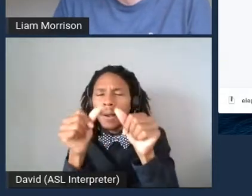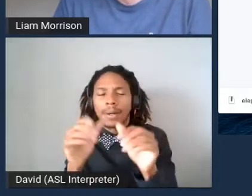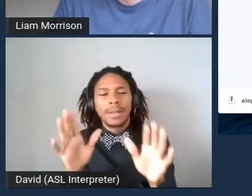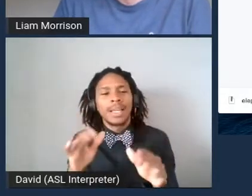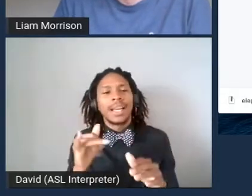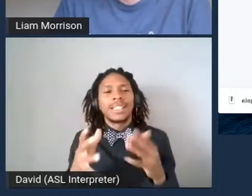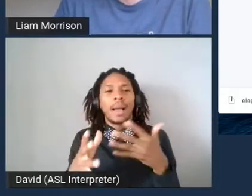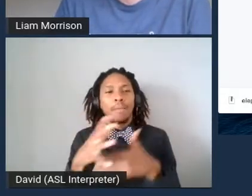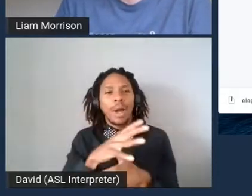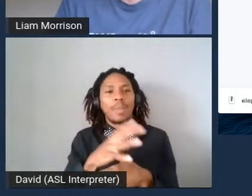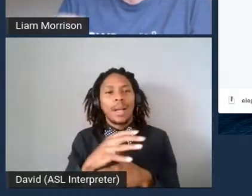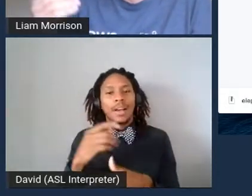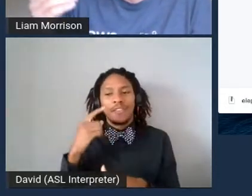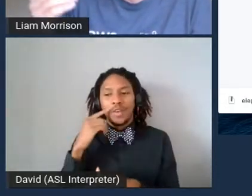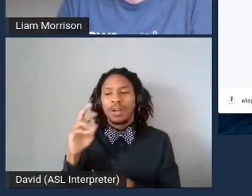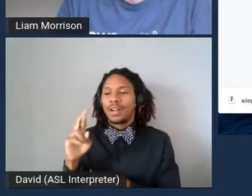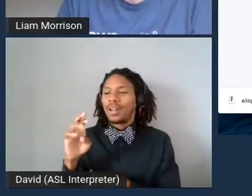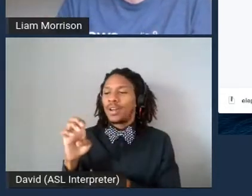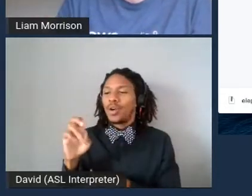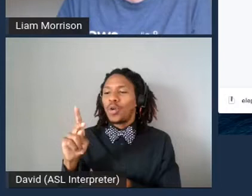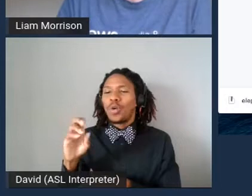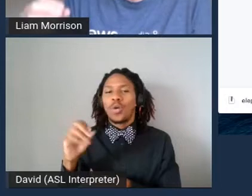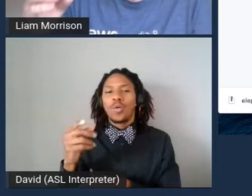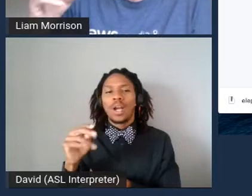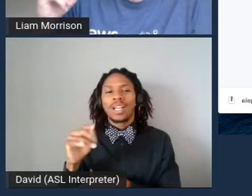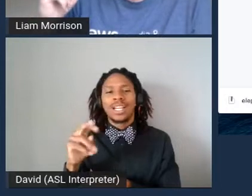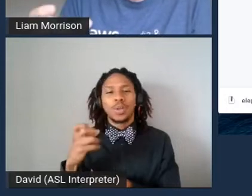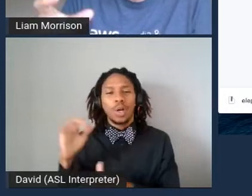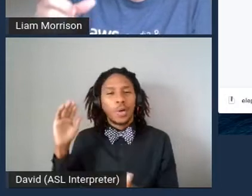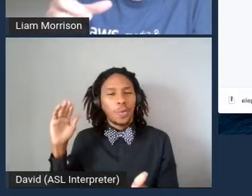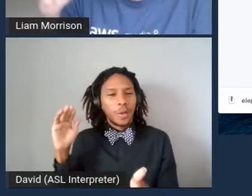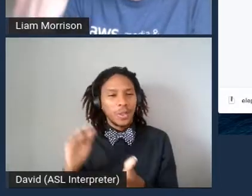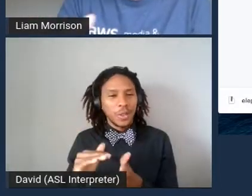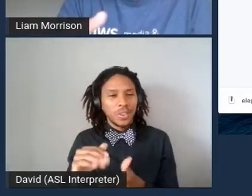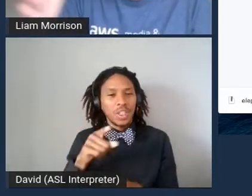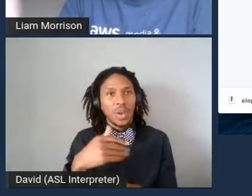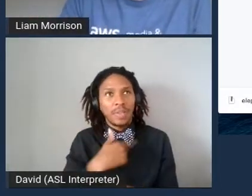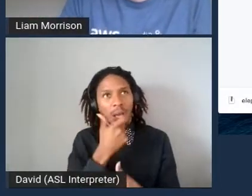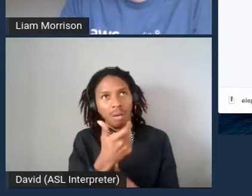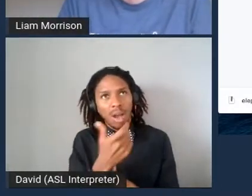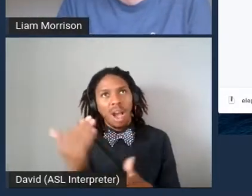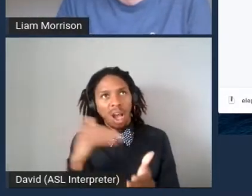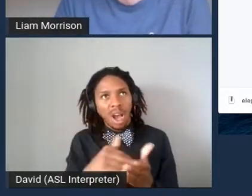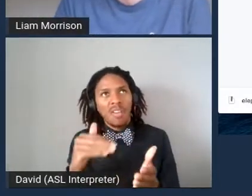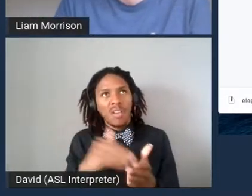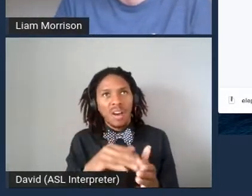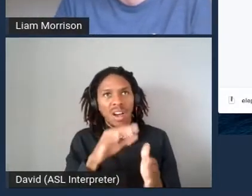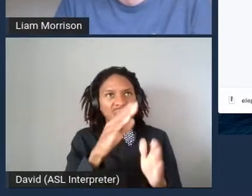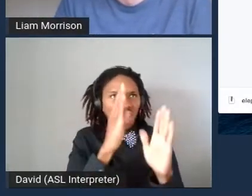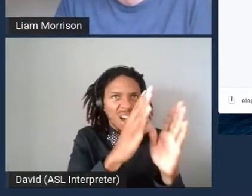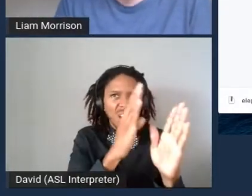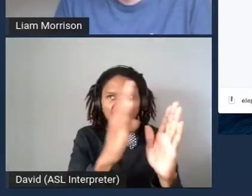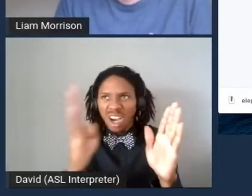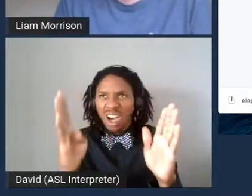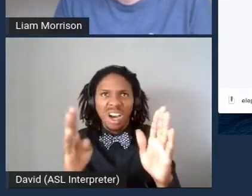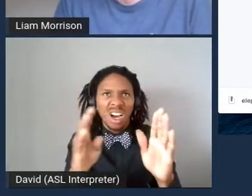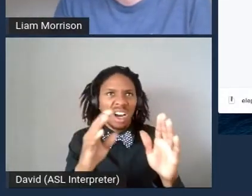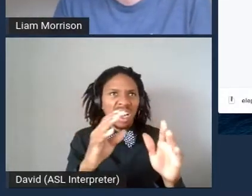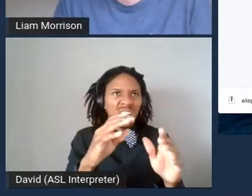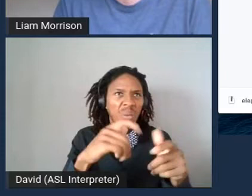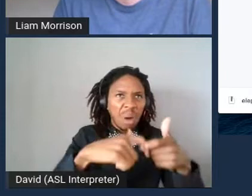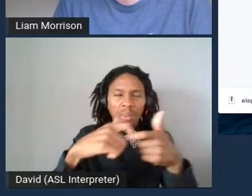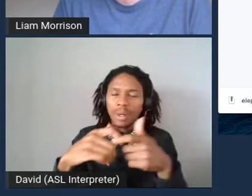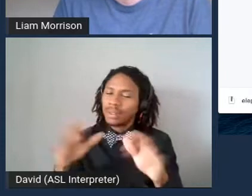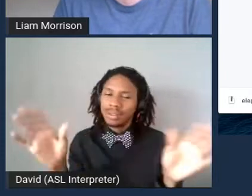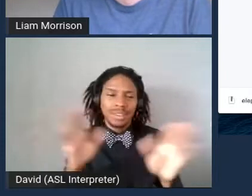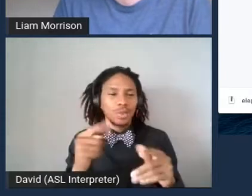Amazon Rekognition, is to lower that cost of human cost and time cost, to go